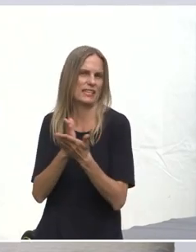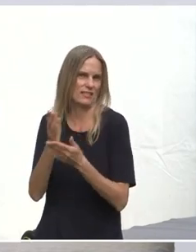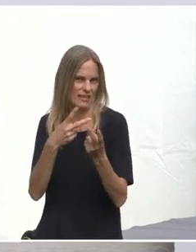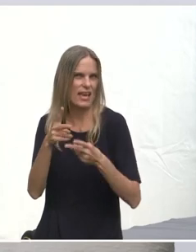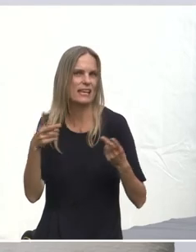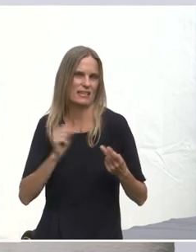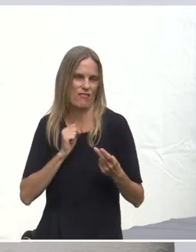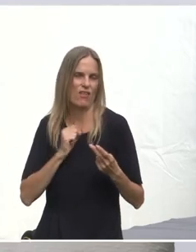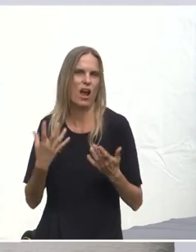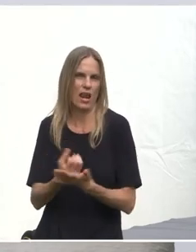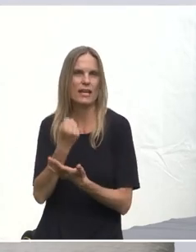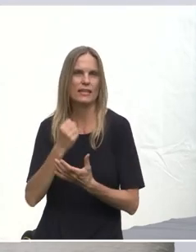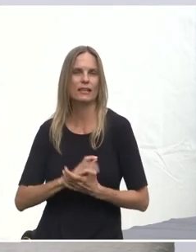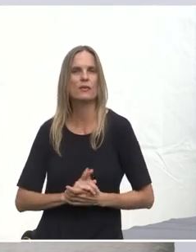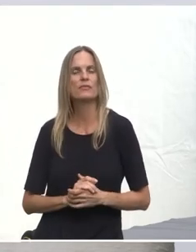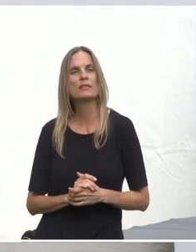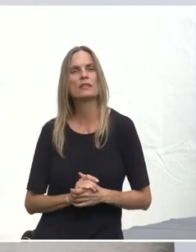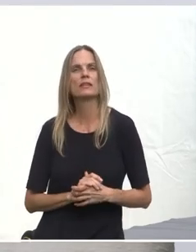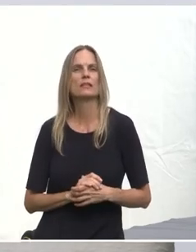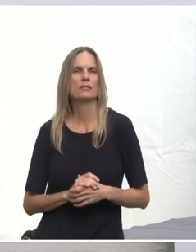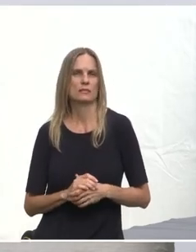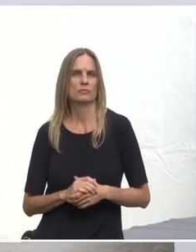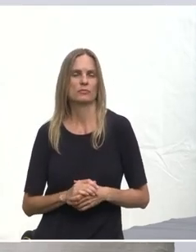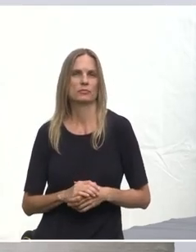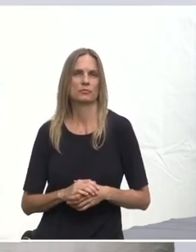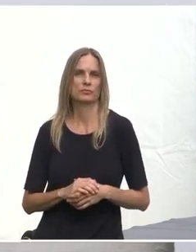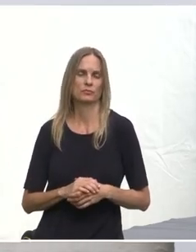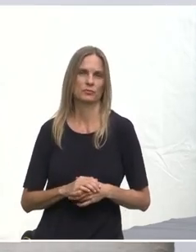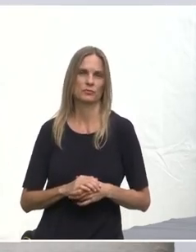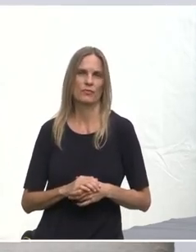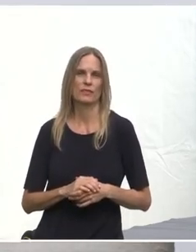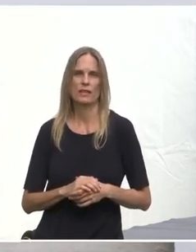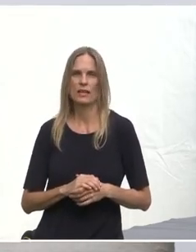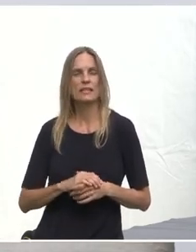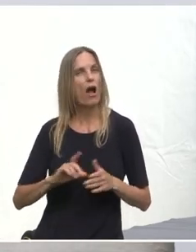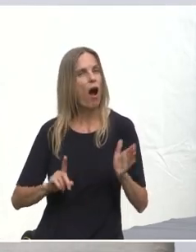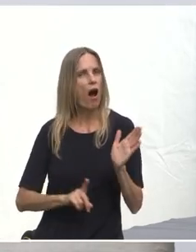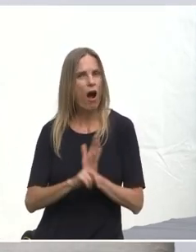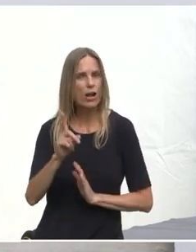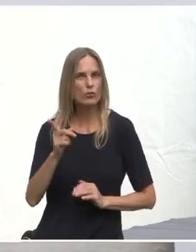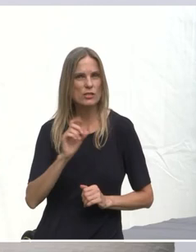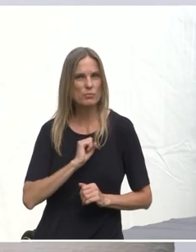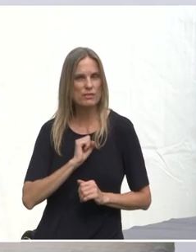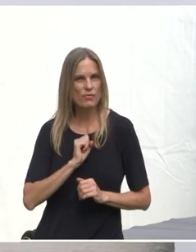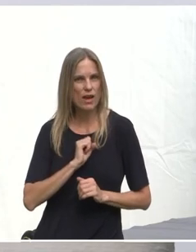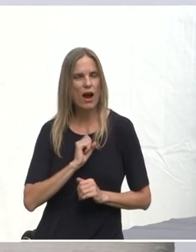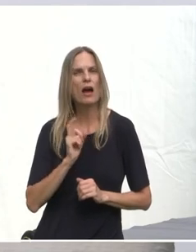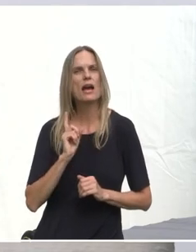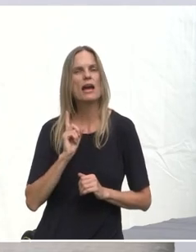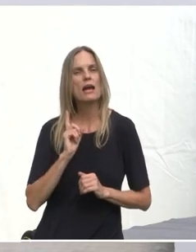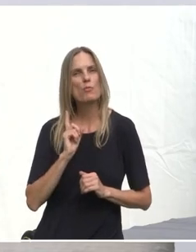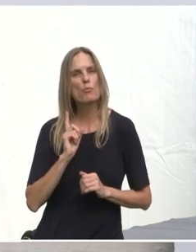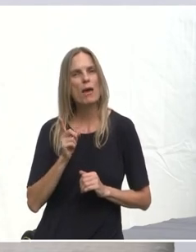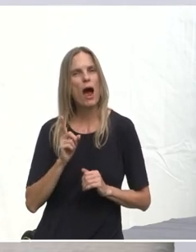approach. And to get these things started, of course, you need to sort of actually verbalize make